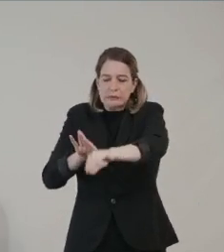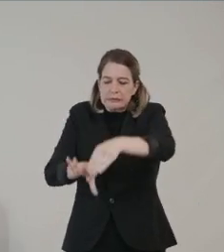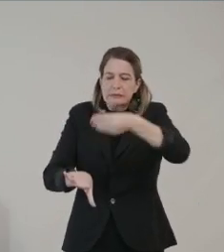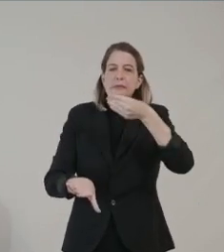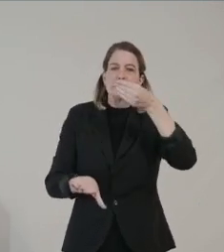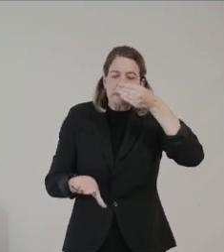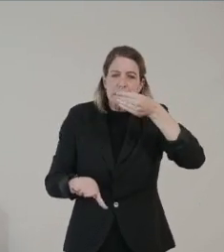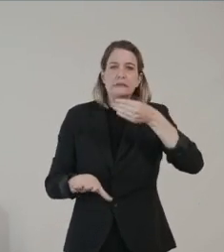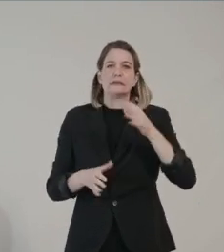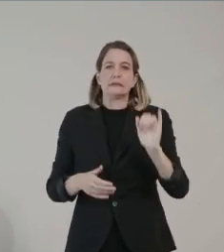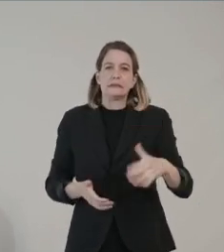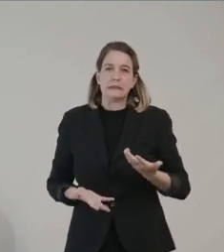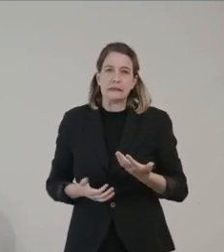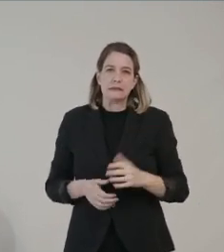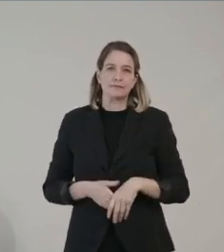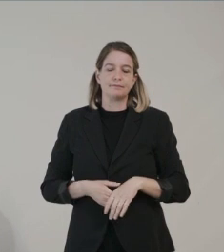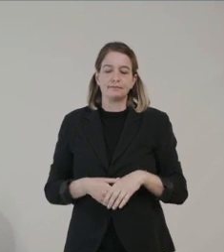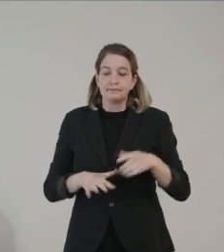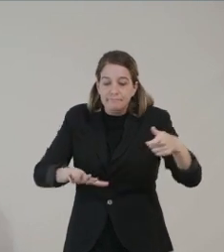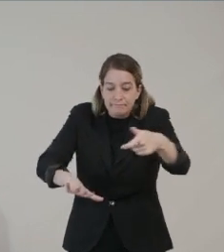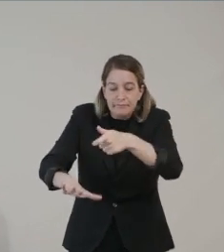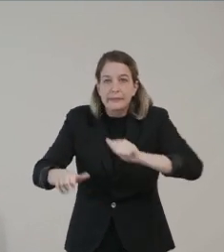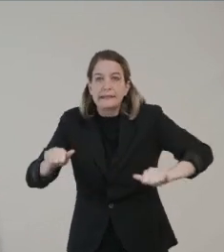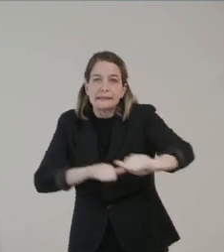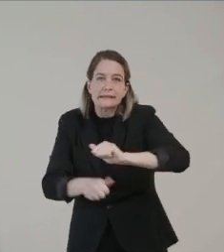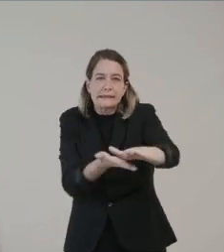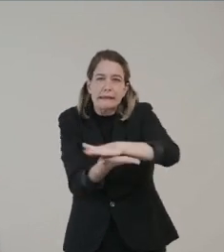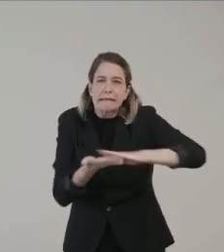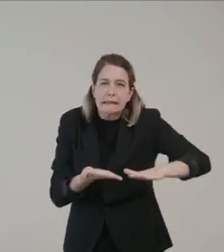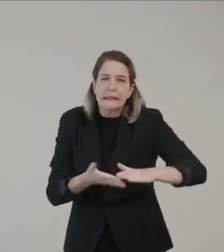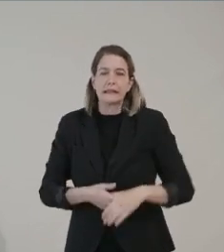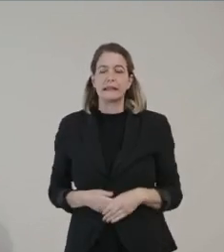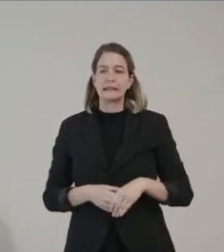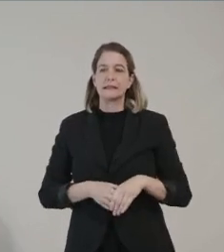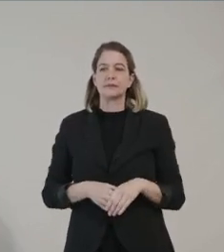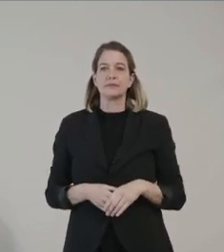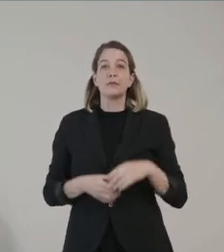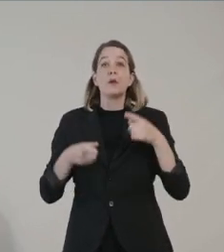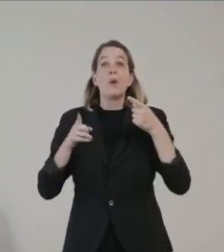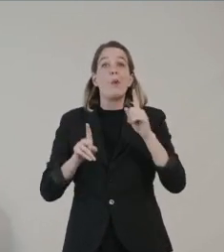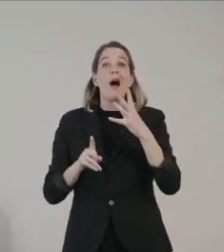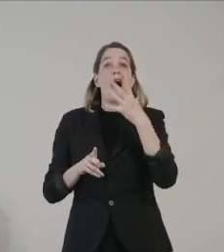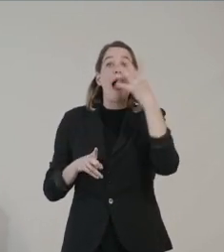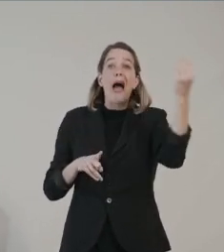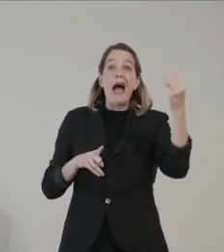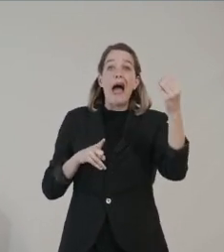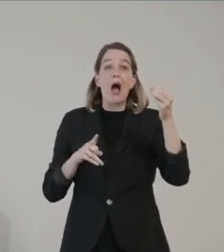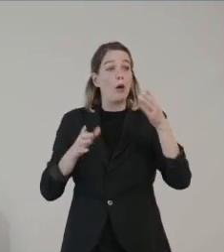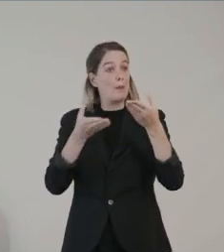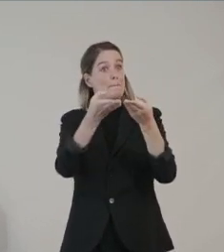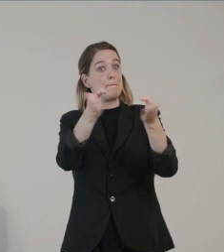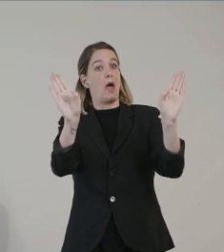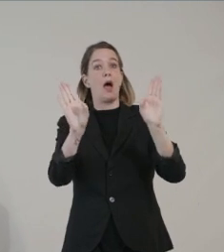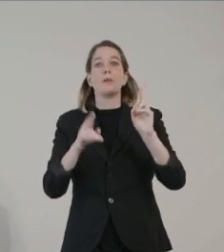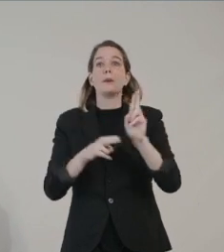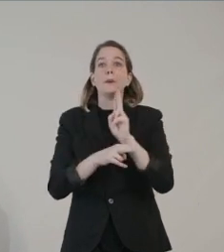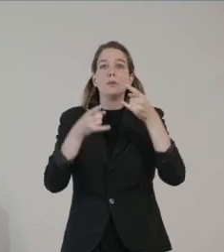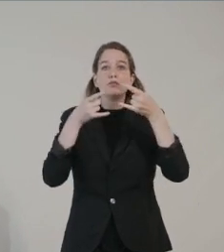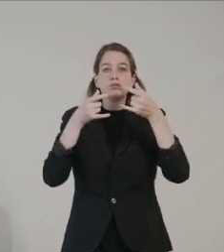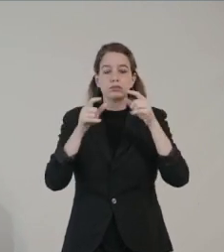then strongly considering using face coverings while in public, and particularly when using mass transit.